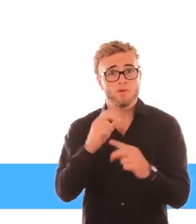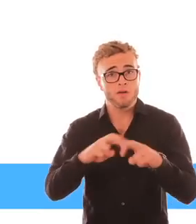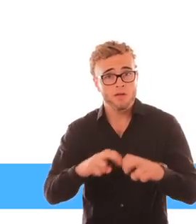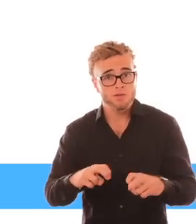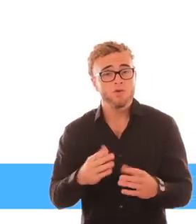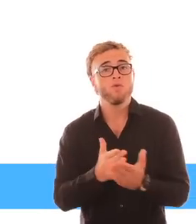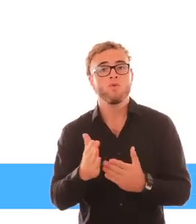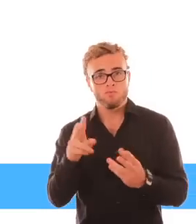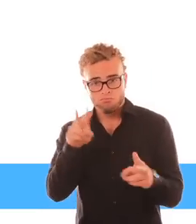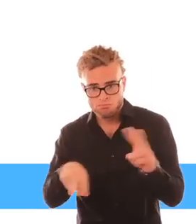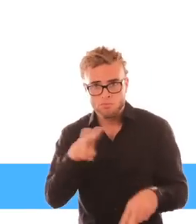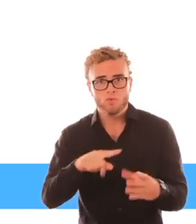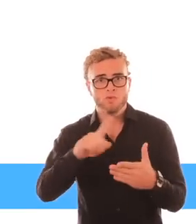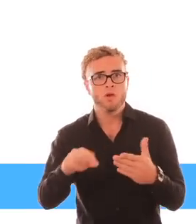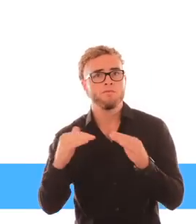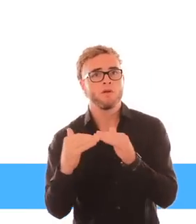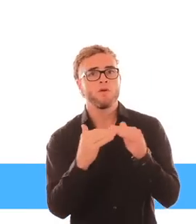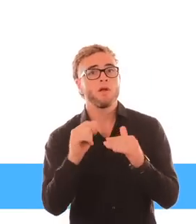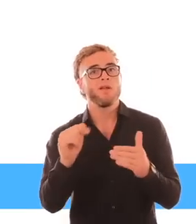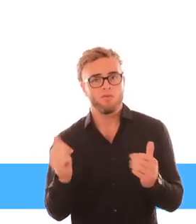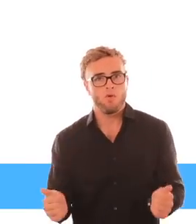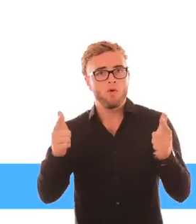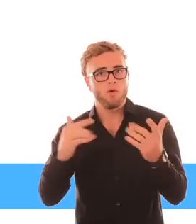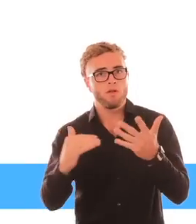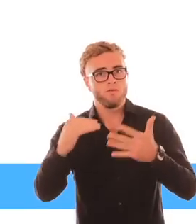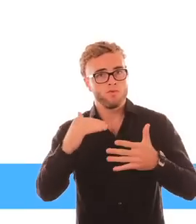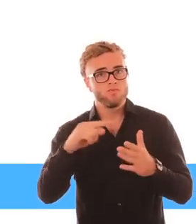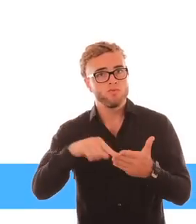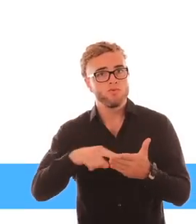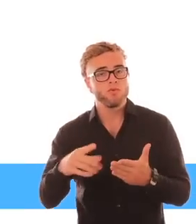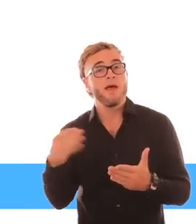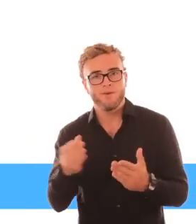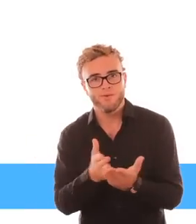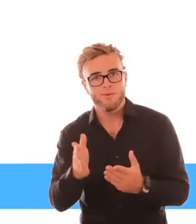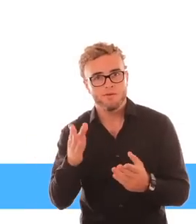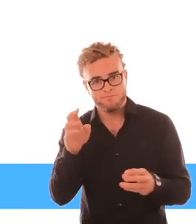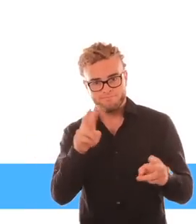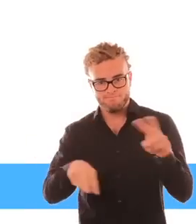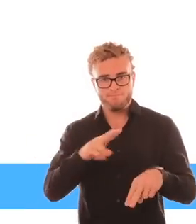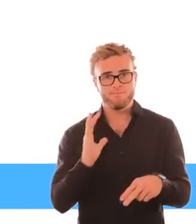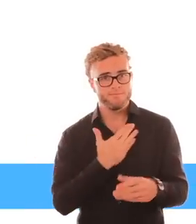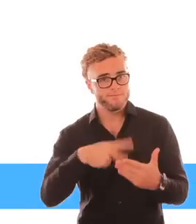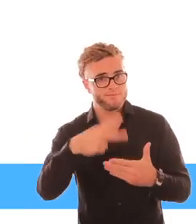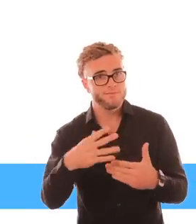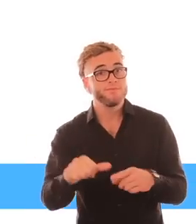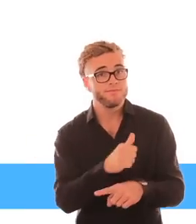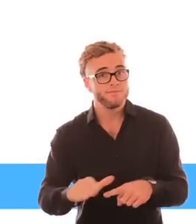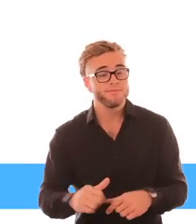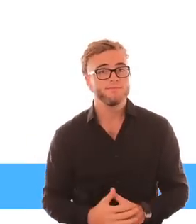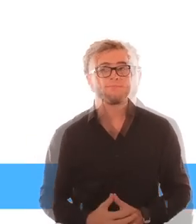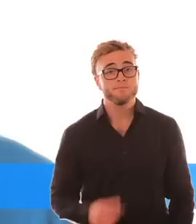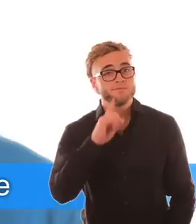the elaboration of situation analysis through monitoring results for equity at the community and all levels of research and evaluation of our programs